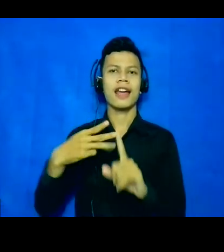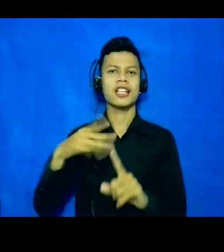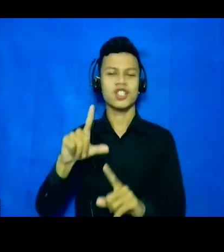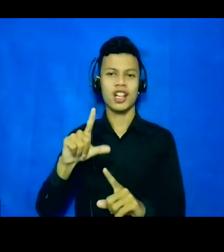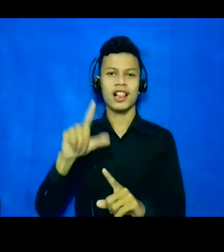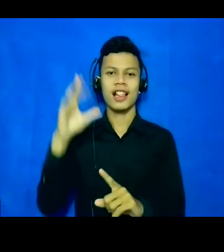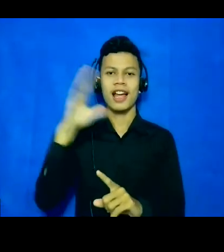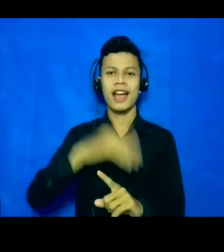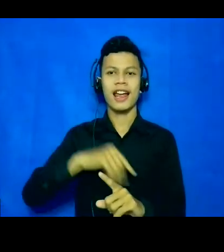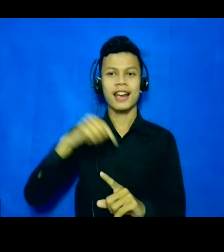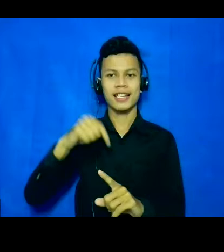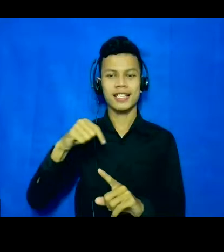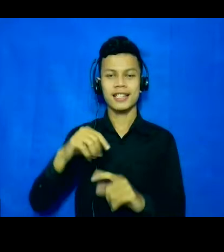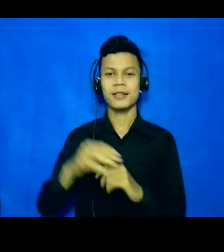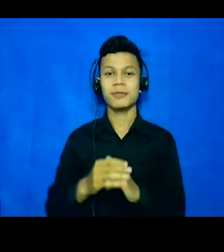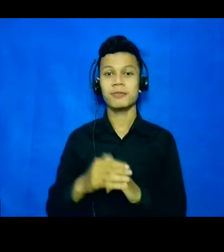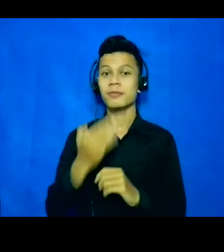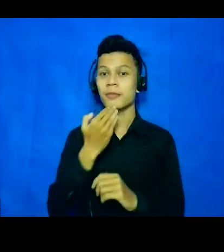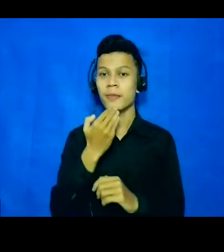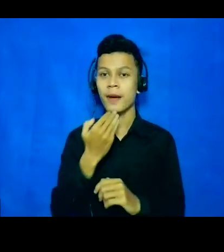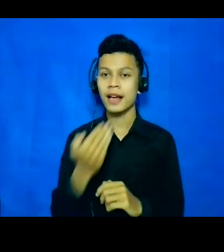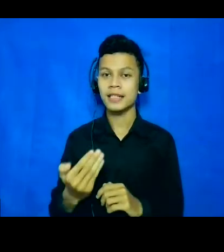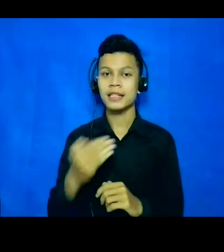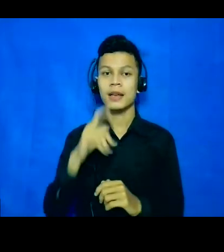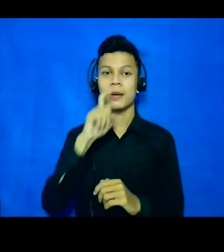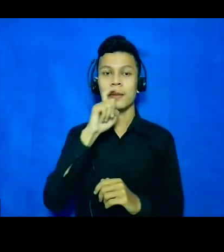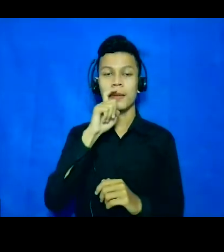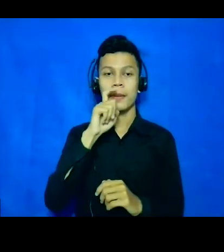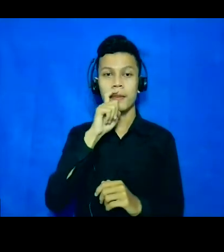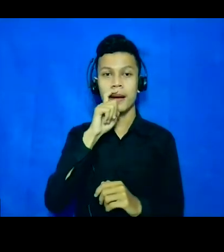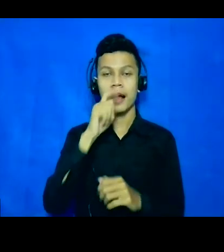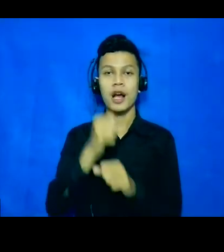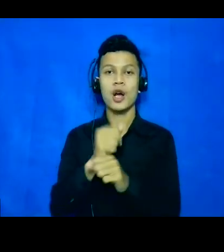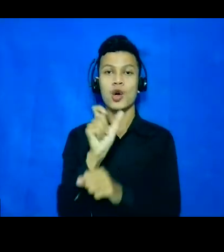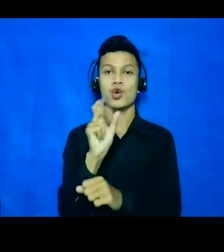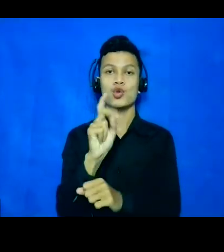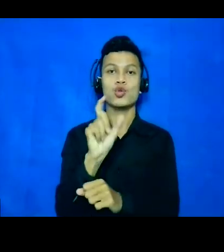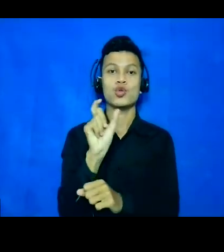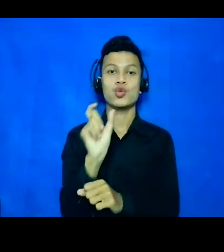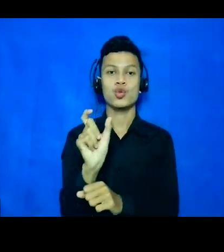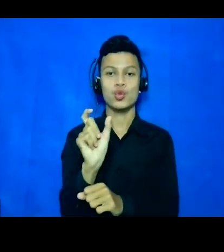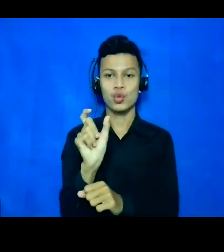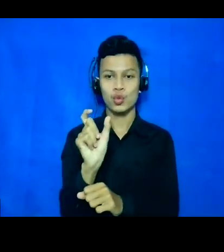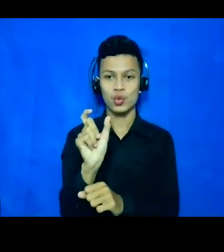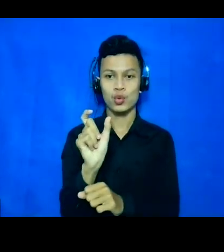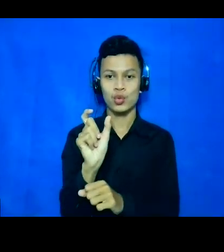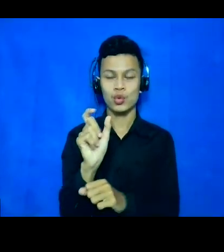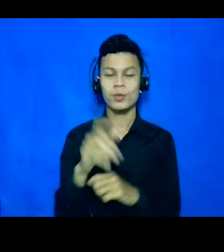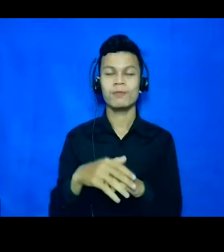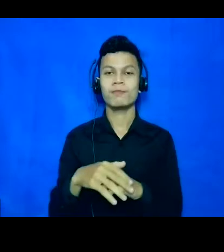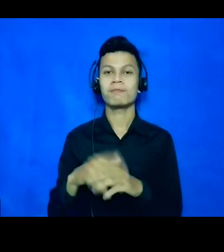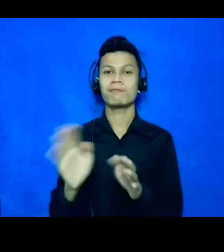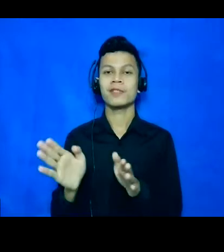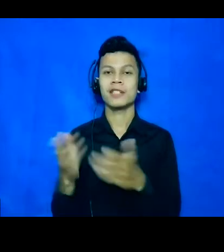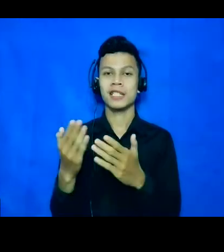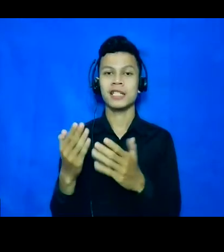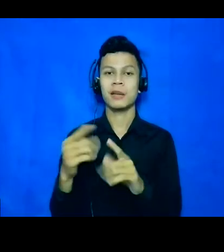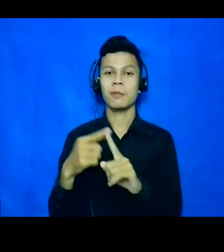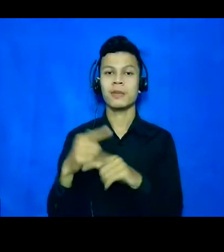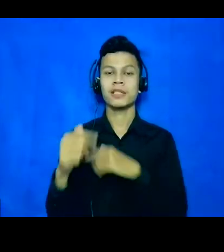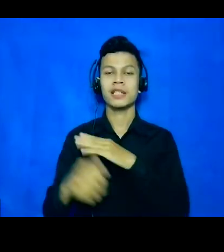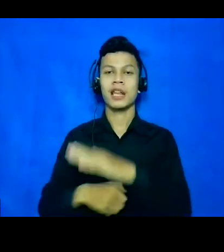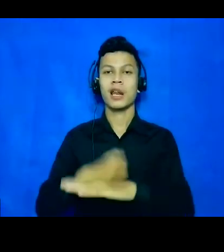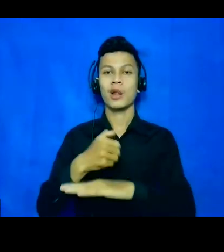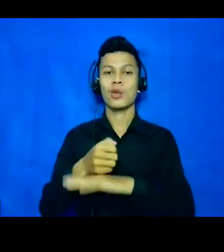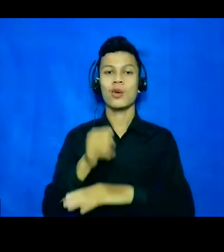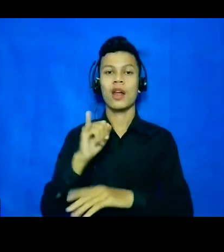thank to Mr. Guru Murti Kasinathan, founder and director of IT